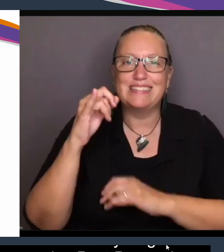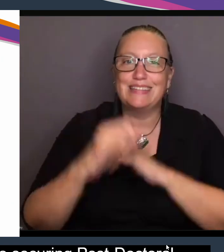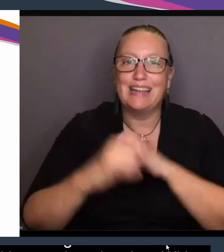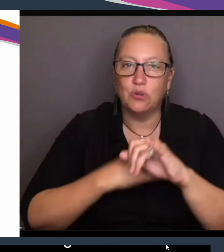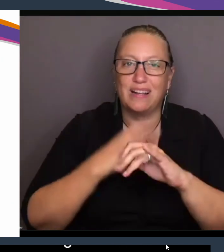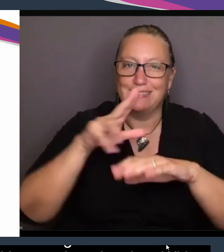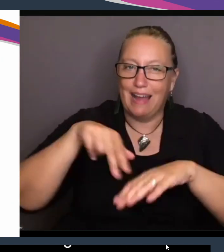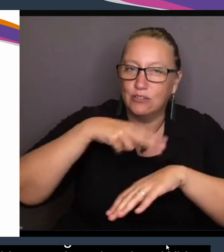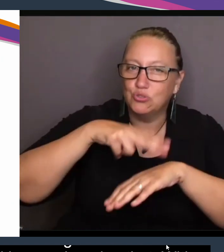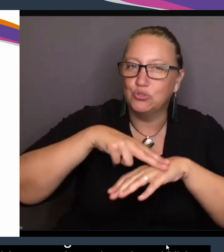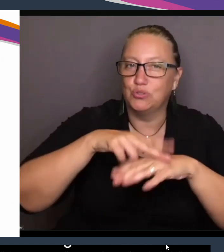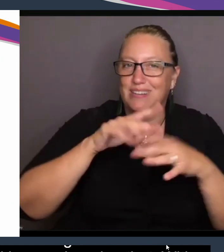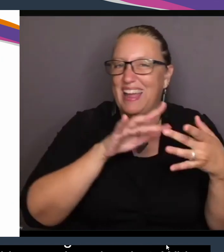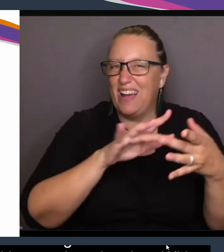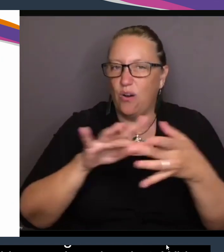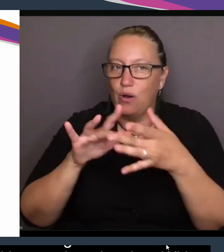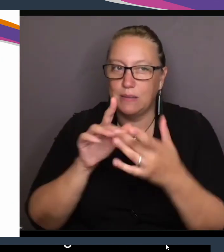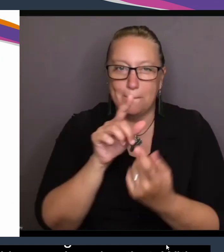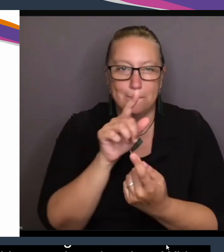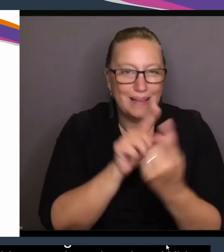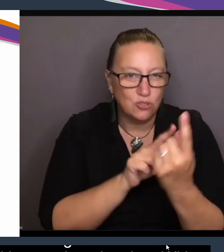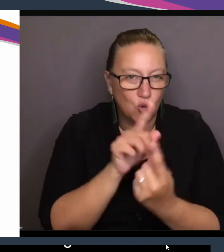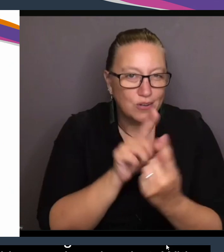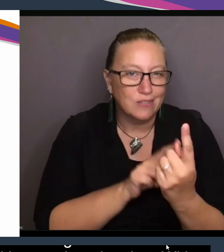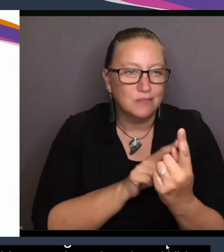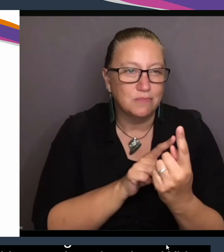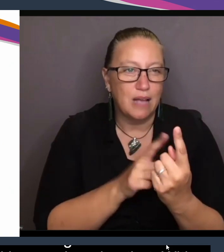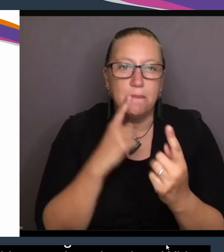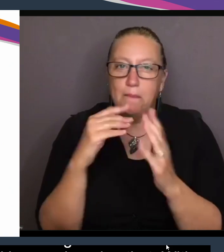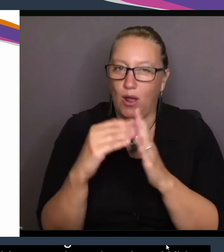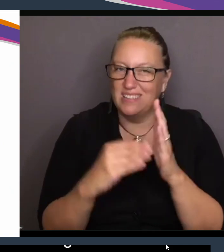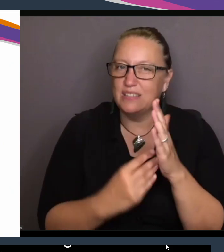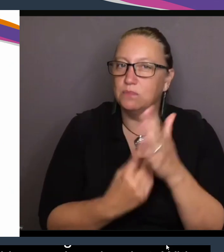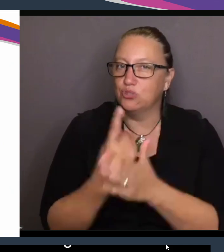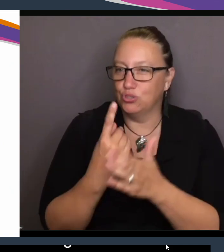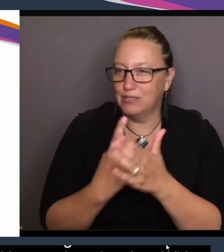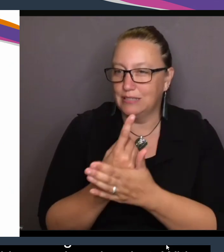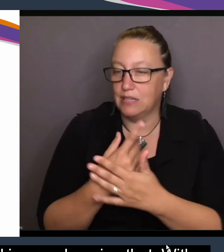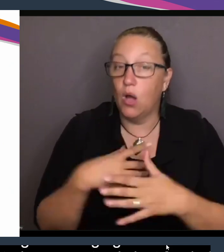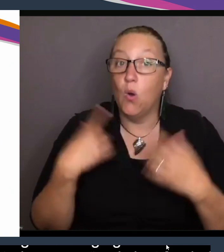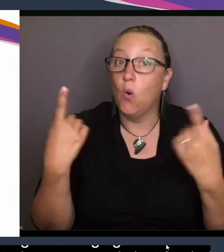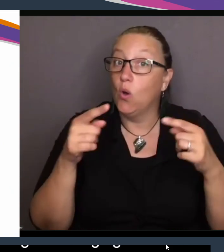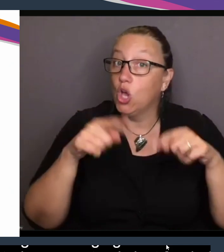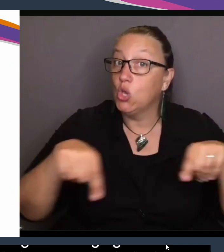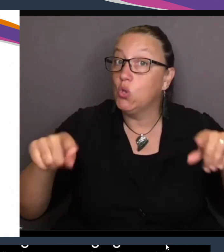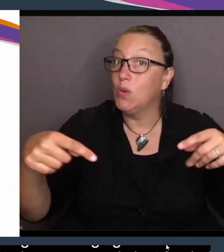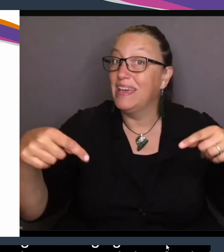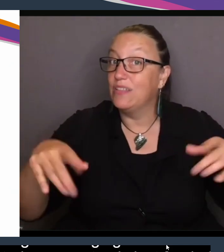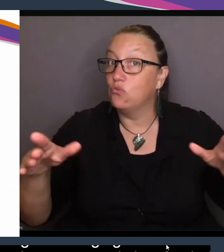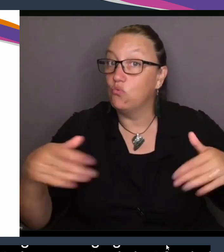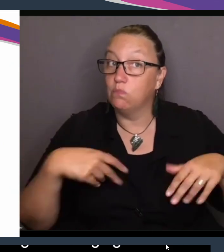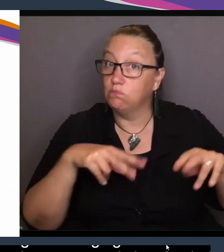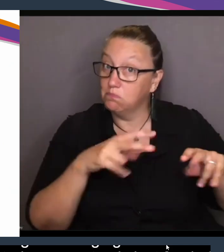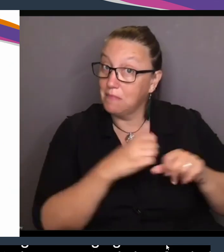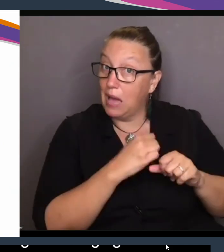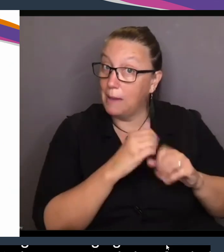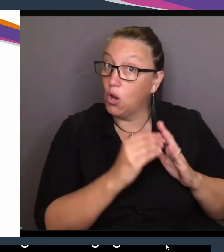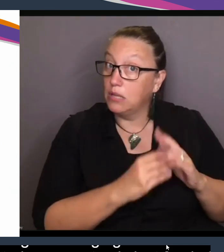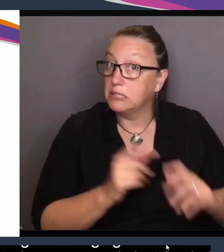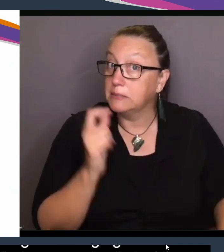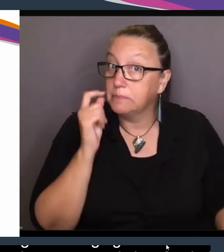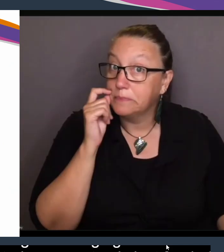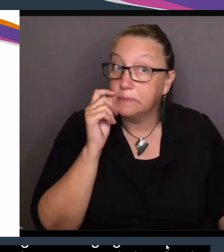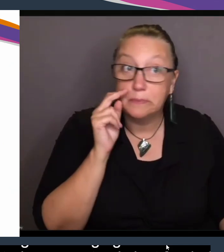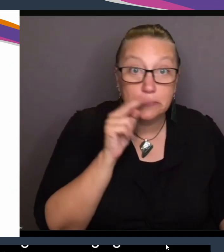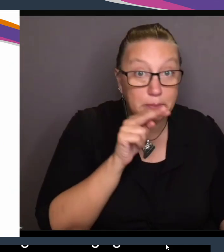networks, mentorship and policy-facing opportunities. And for any policymakers who are here, and I know some of you are, we